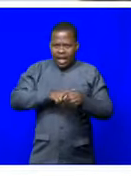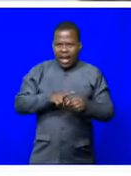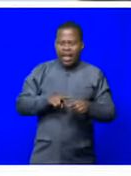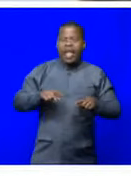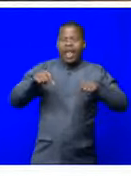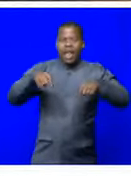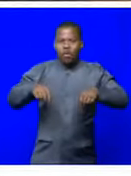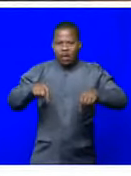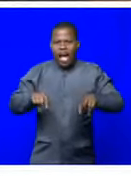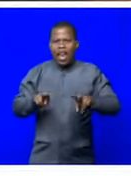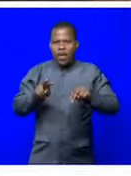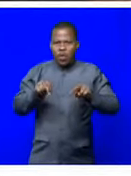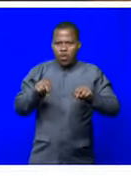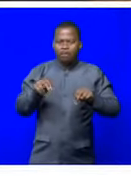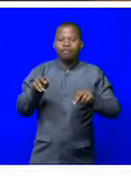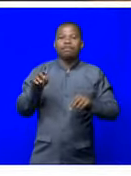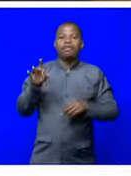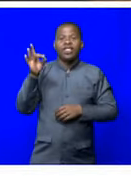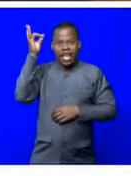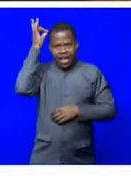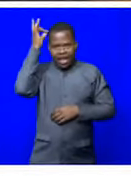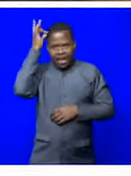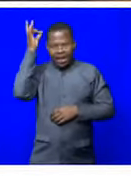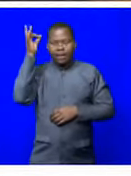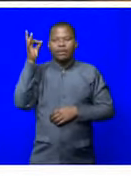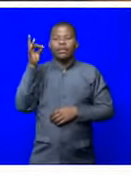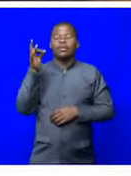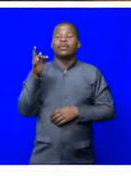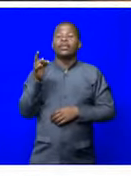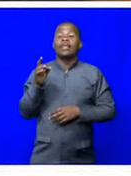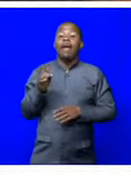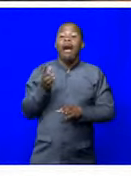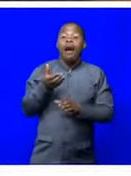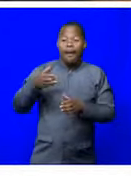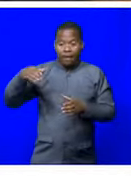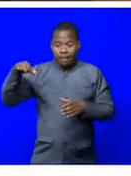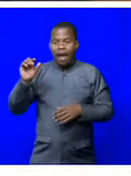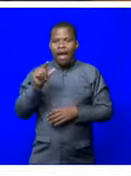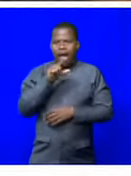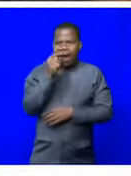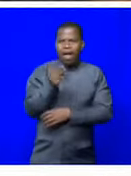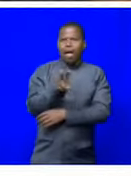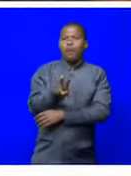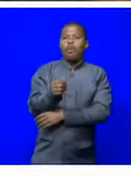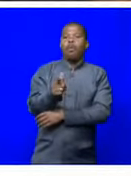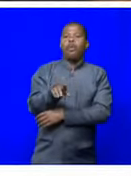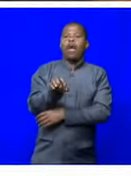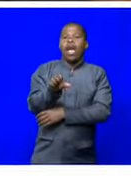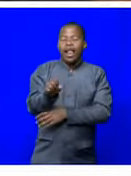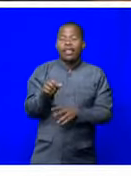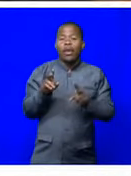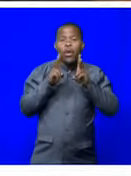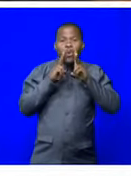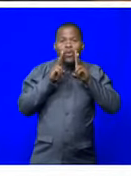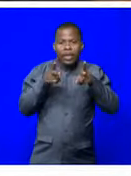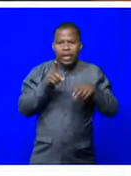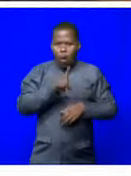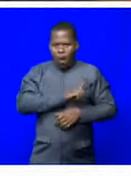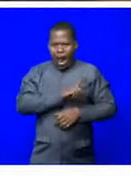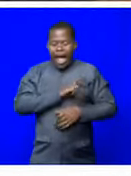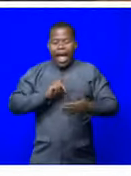sayinkhosi yalelive umntwana inkhosi Charles wesithathu ubhekise emabombo eveni leWales. Lapho achubeka